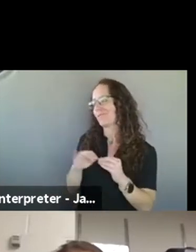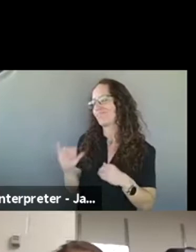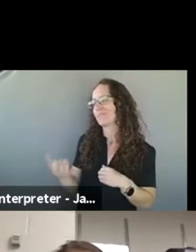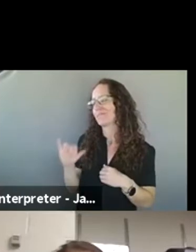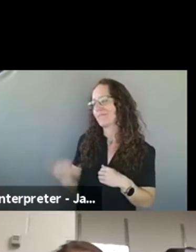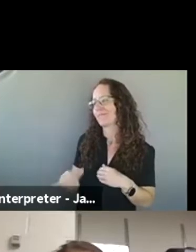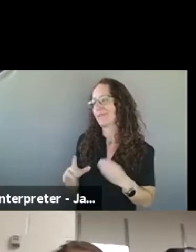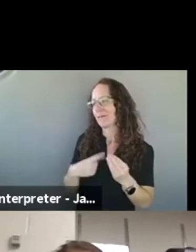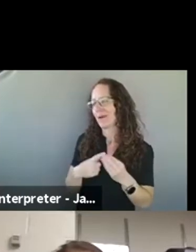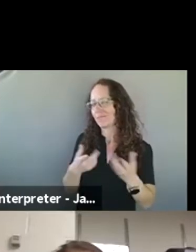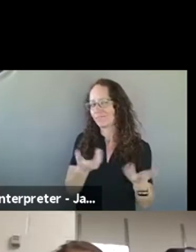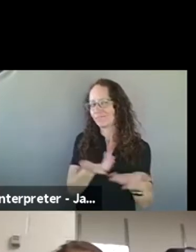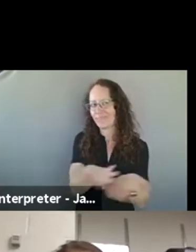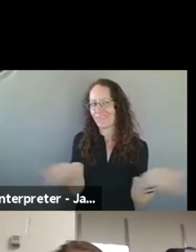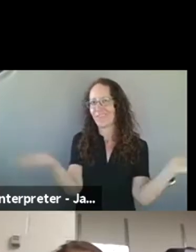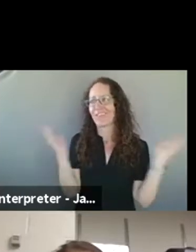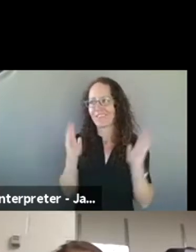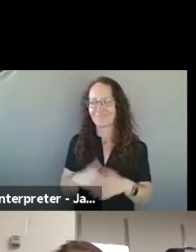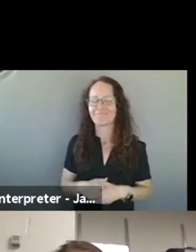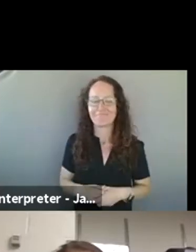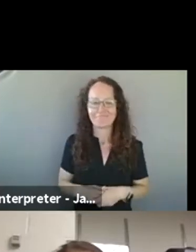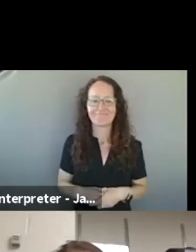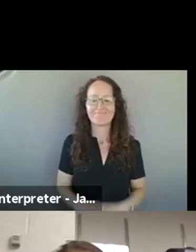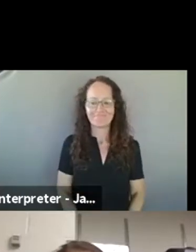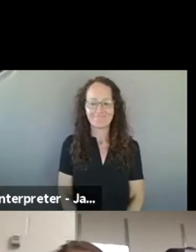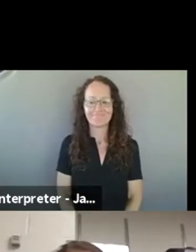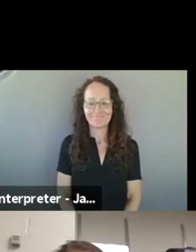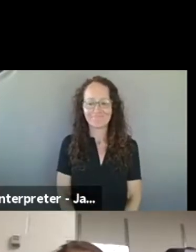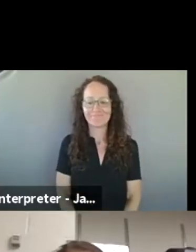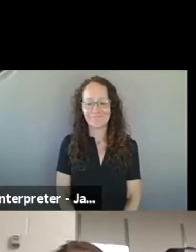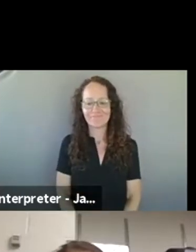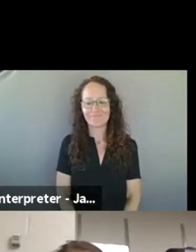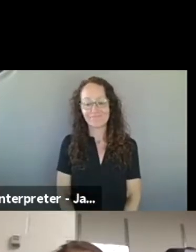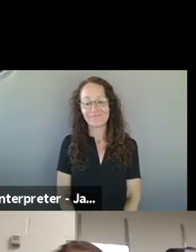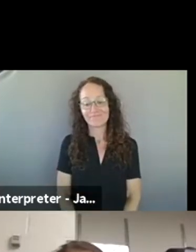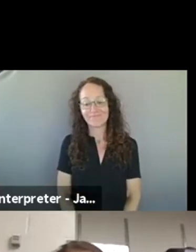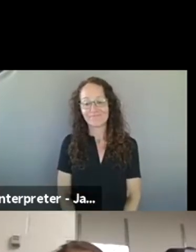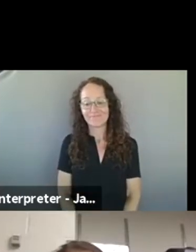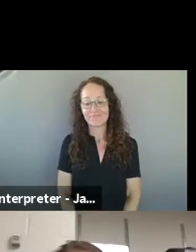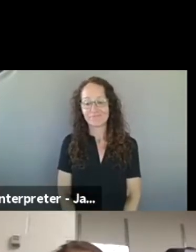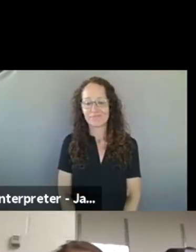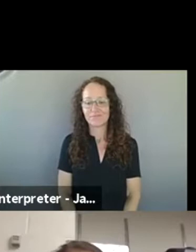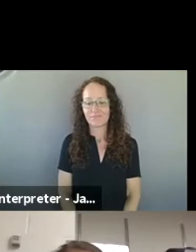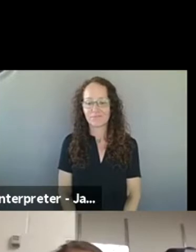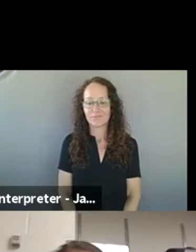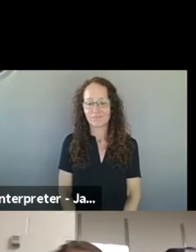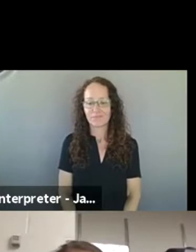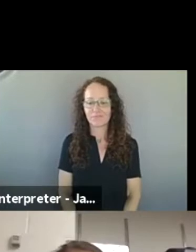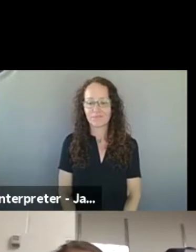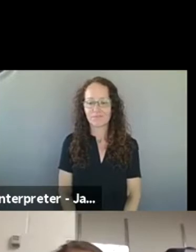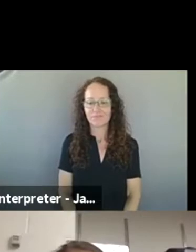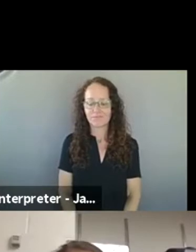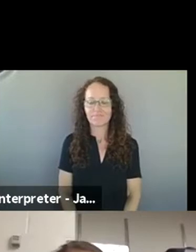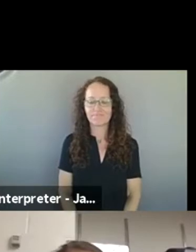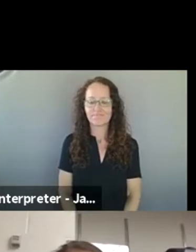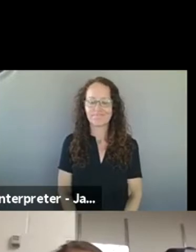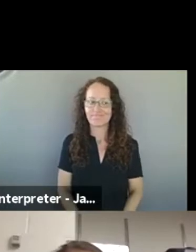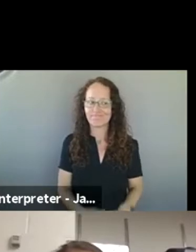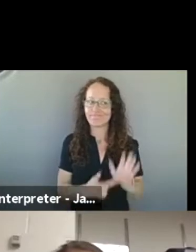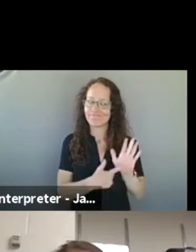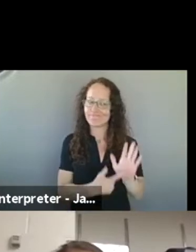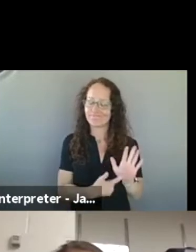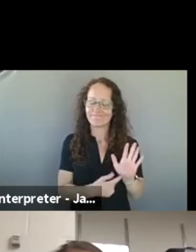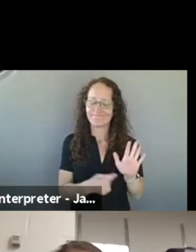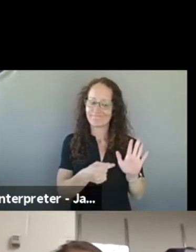I often it's so telling. So what I desire to do, and what I'm so